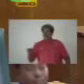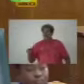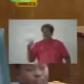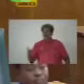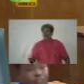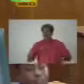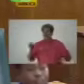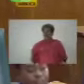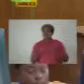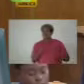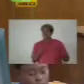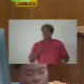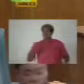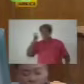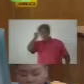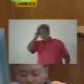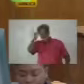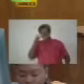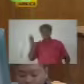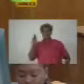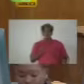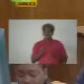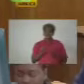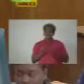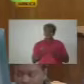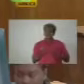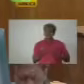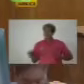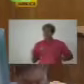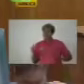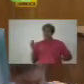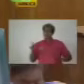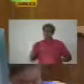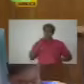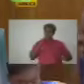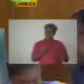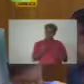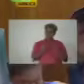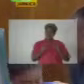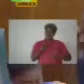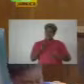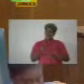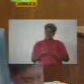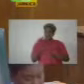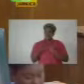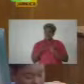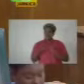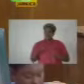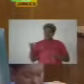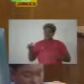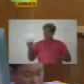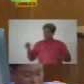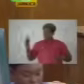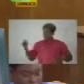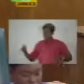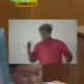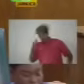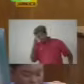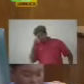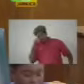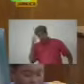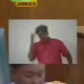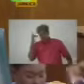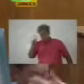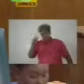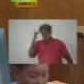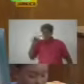So when Senator Bunting, the people that they put to shadow me on the internet from that side, asked why